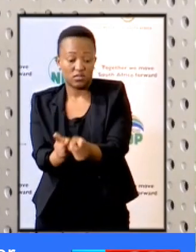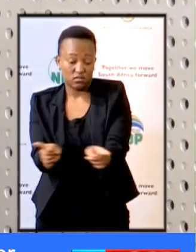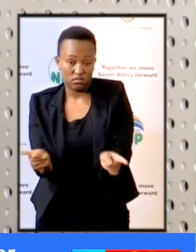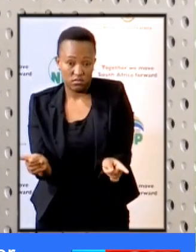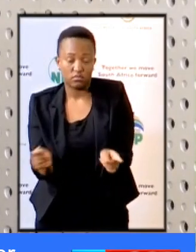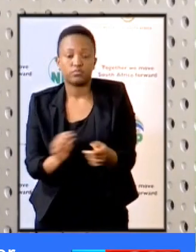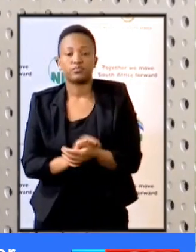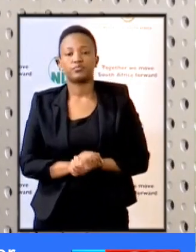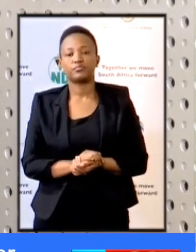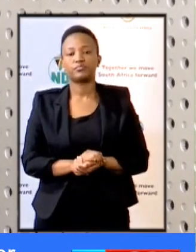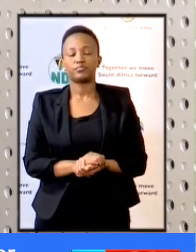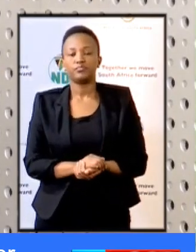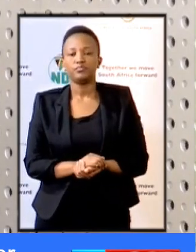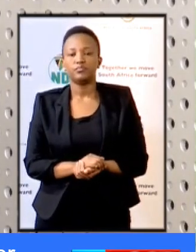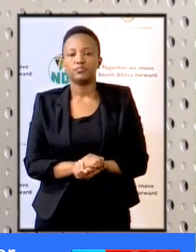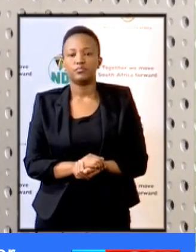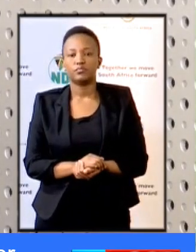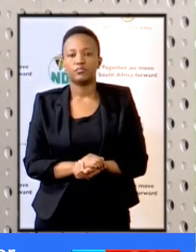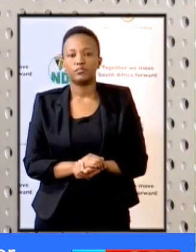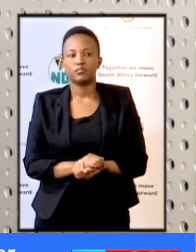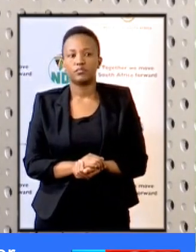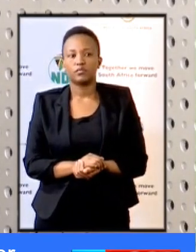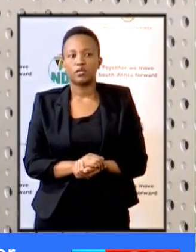The question of ukuthi